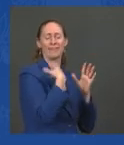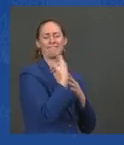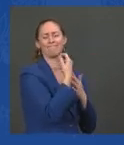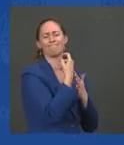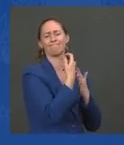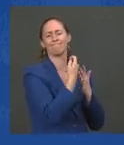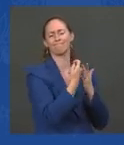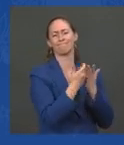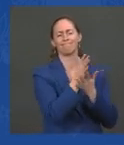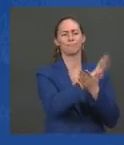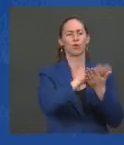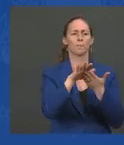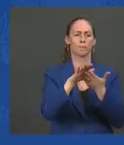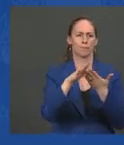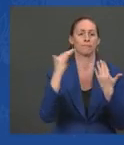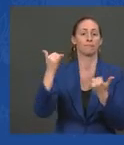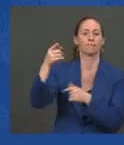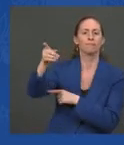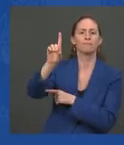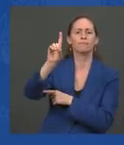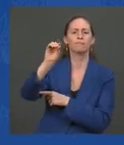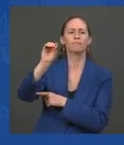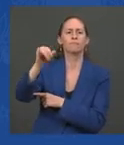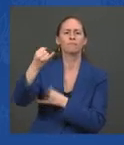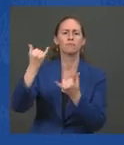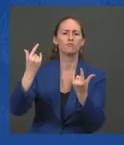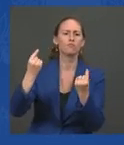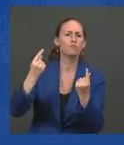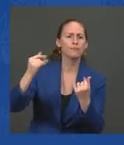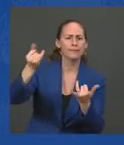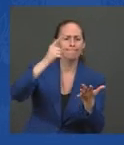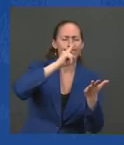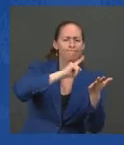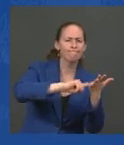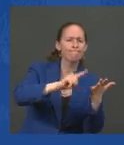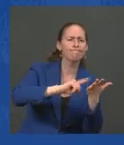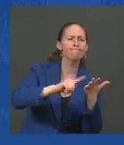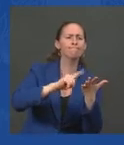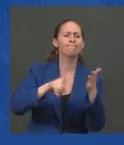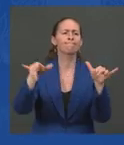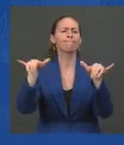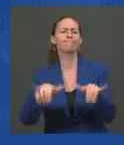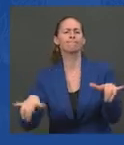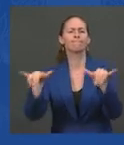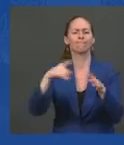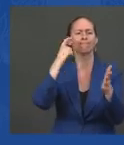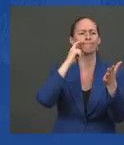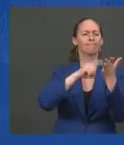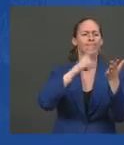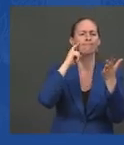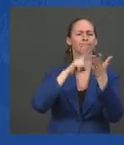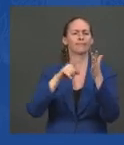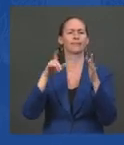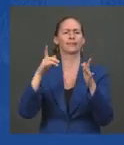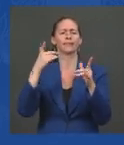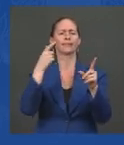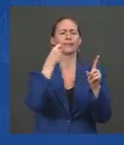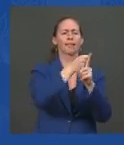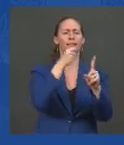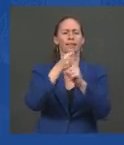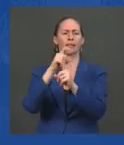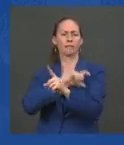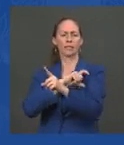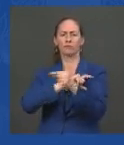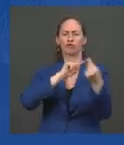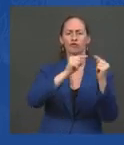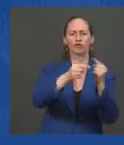opened a pattern and practice investigation of systematic police misconduct in police departments in Phoenix, Louisville, and Minneapolis. Just because we can't